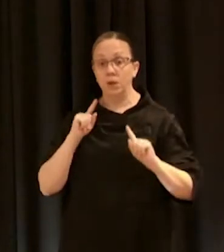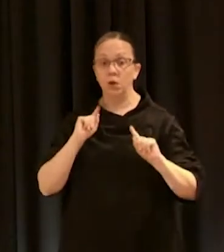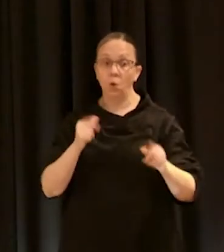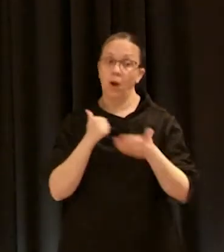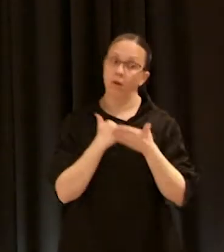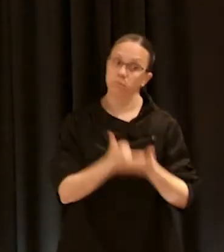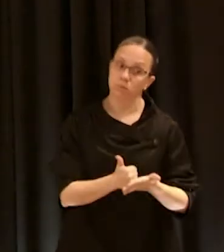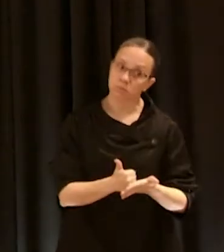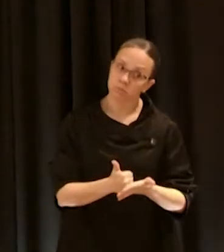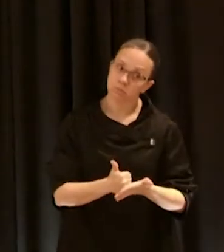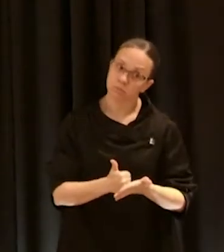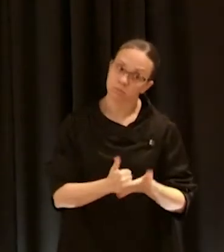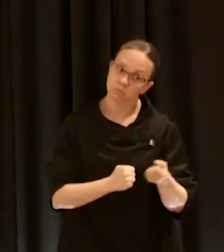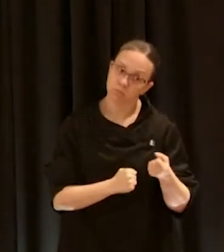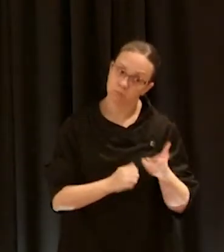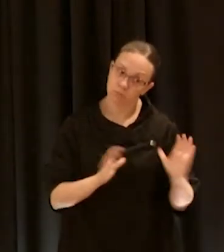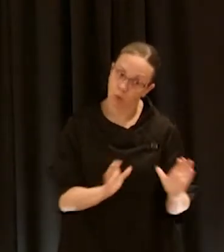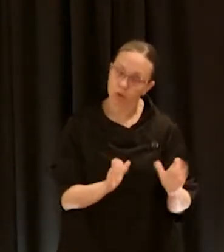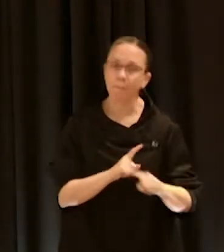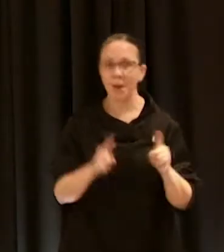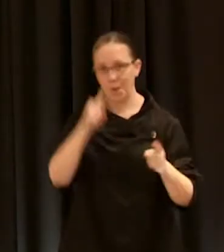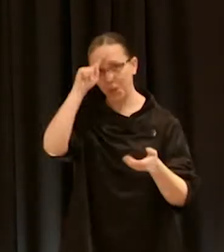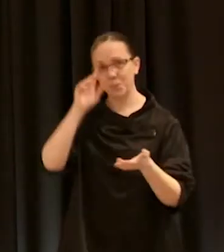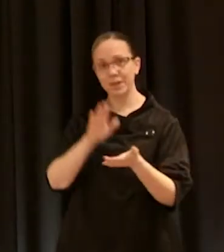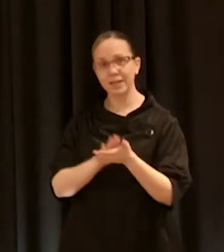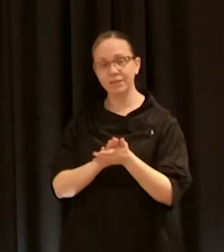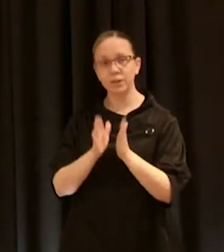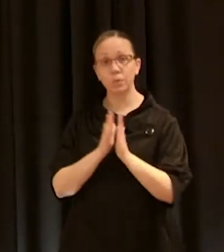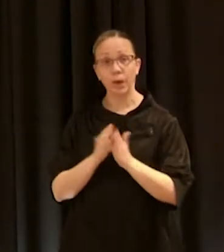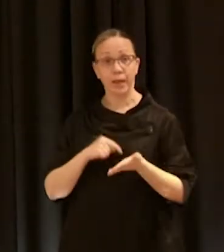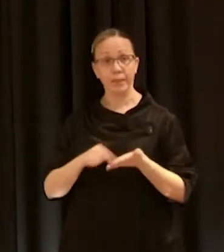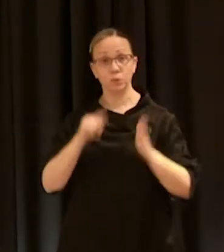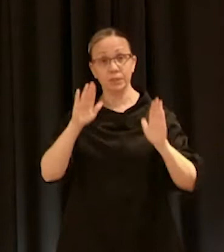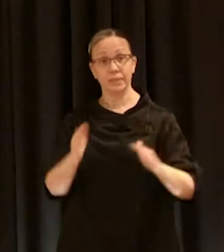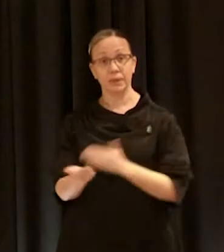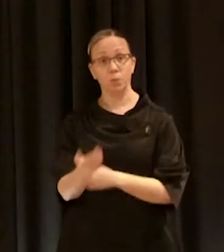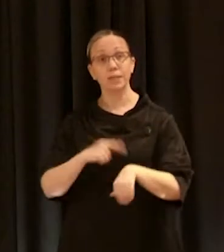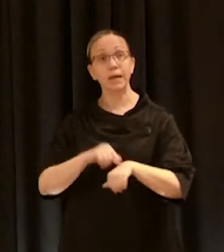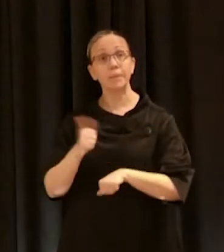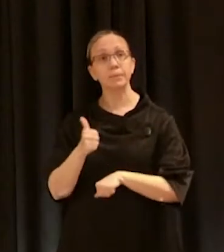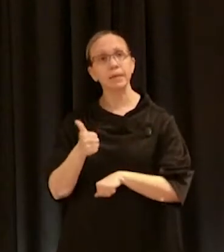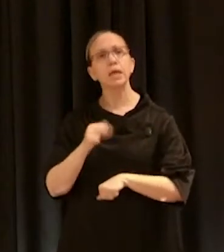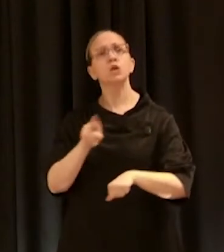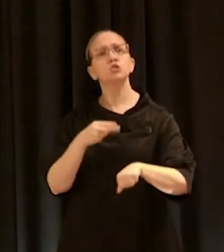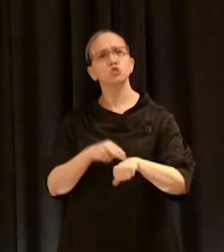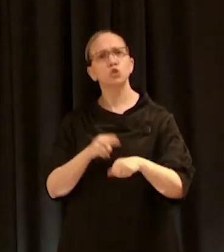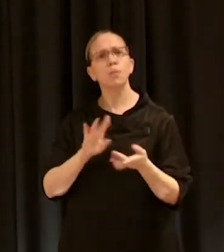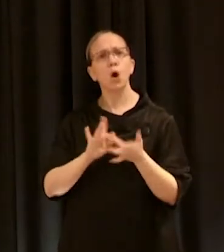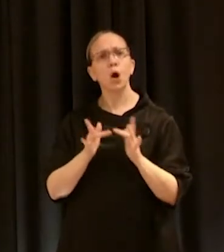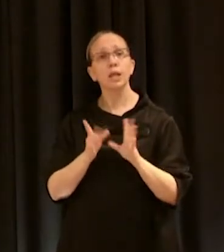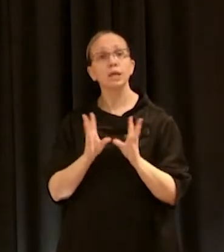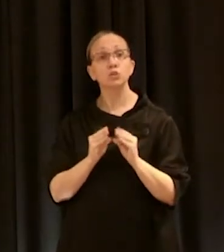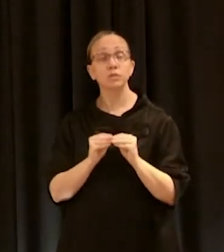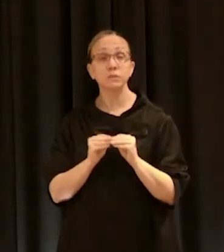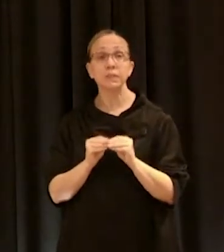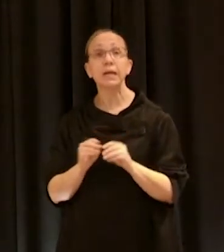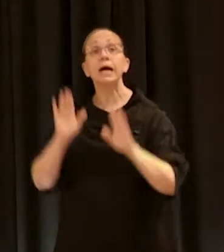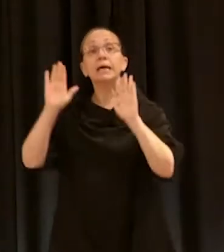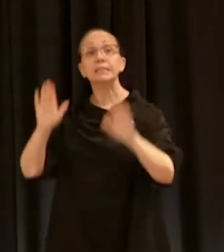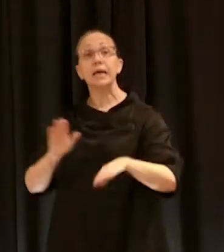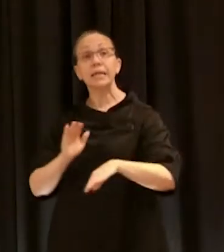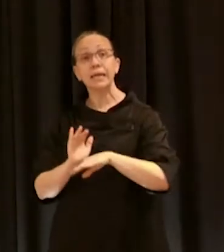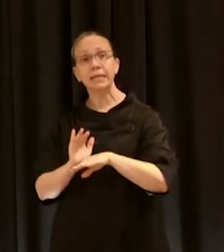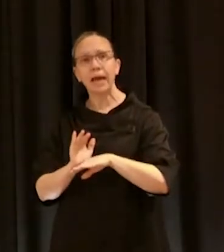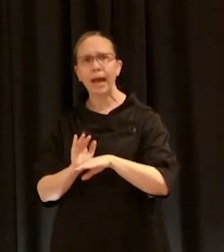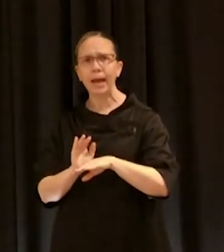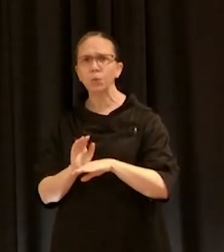them lift them. So, but we're just believing and praying. So this Sunday morning, 10 o'clock, just regular online service. Now, Sunday night, we're